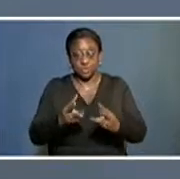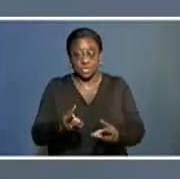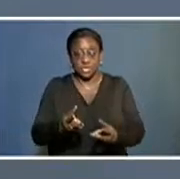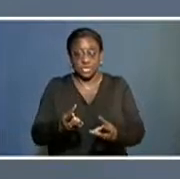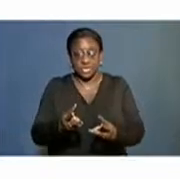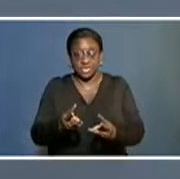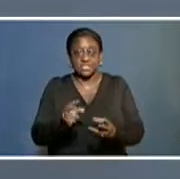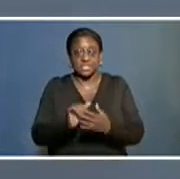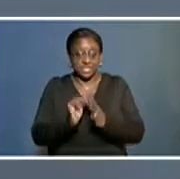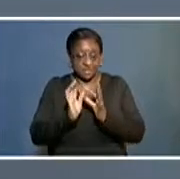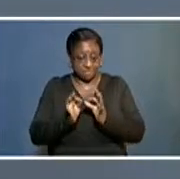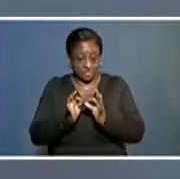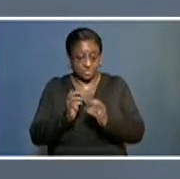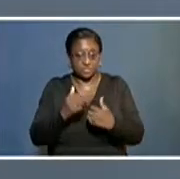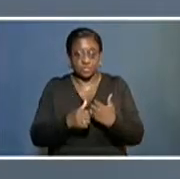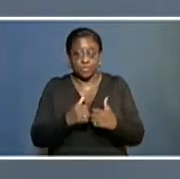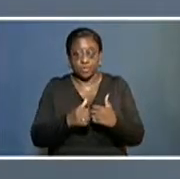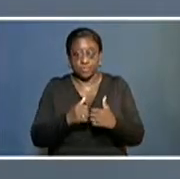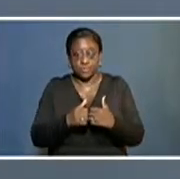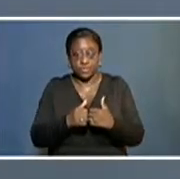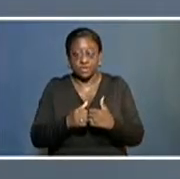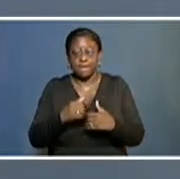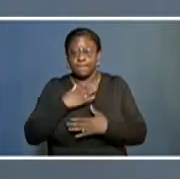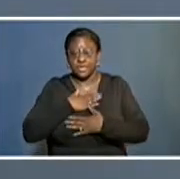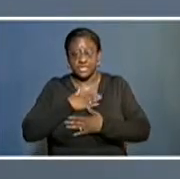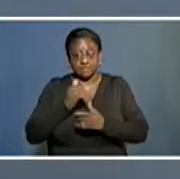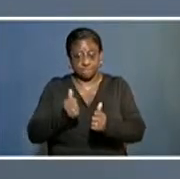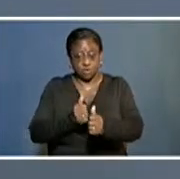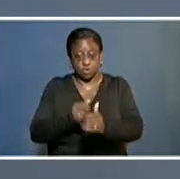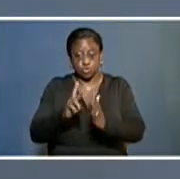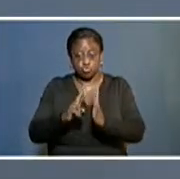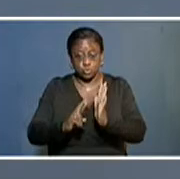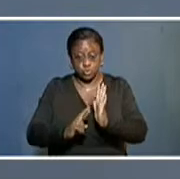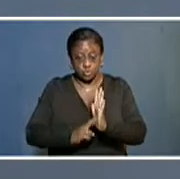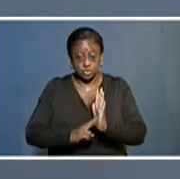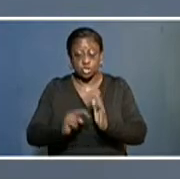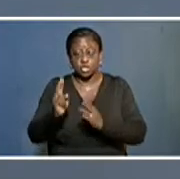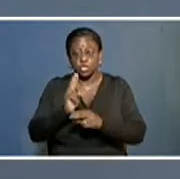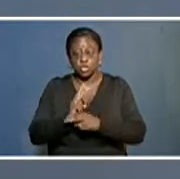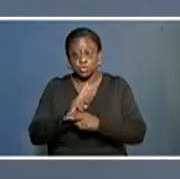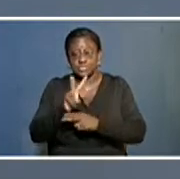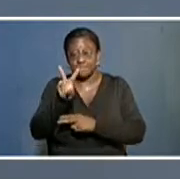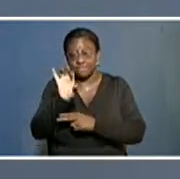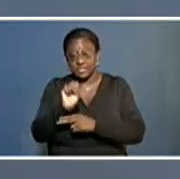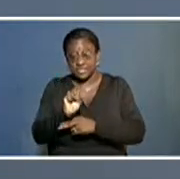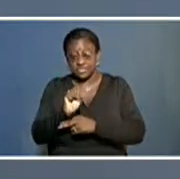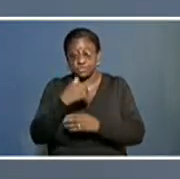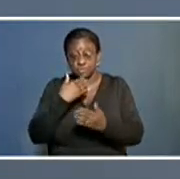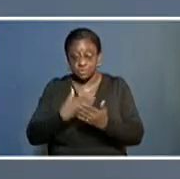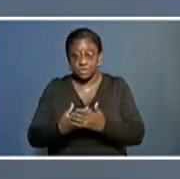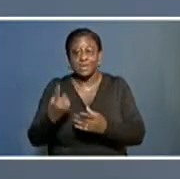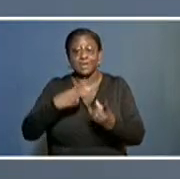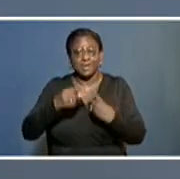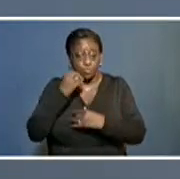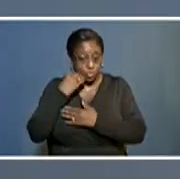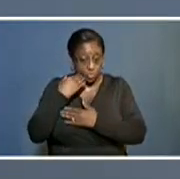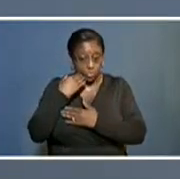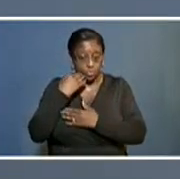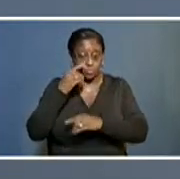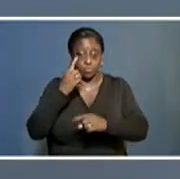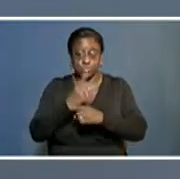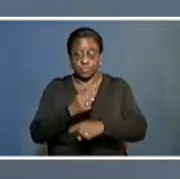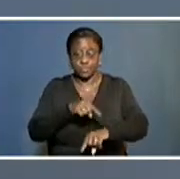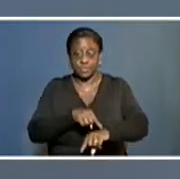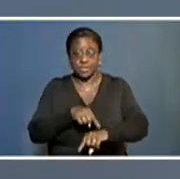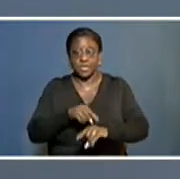this can be remedied. We just ask people to follow the rules, use the visas appropriately, come home when you're supposed to come home,